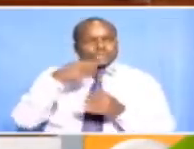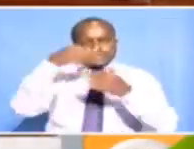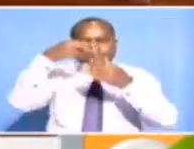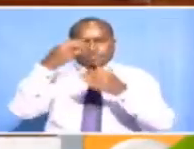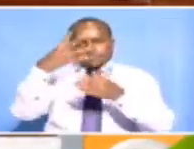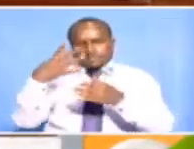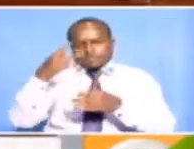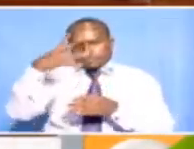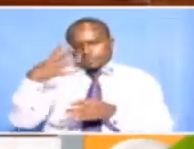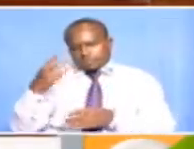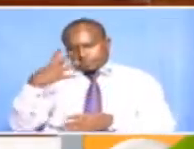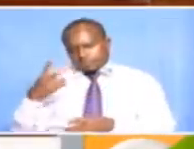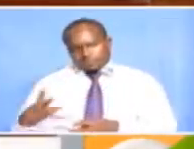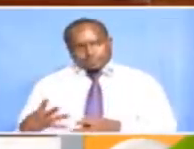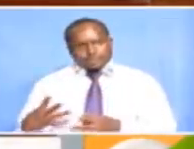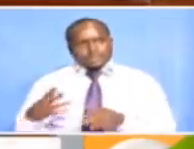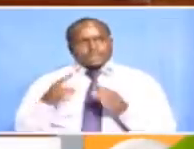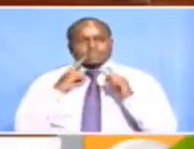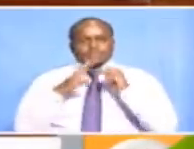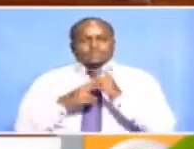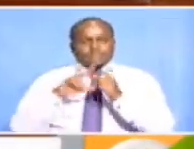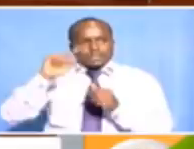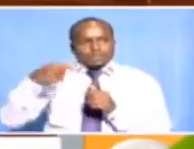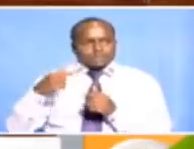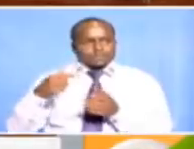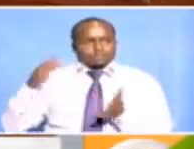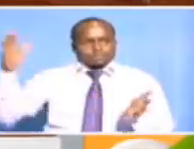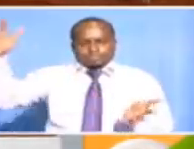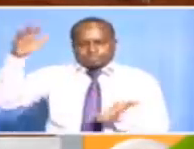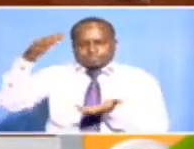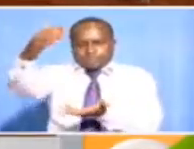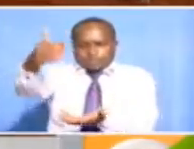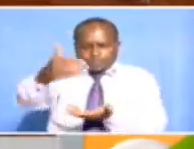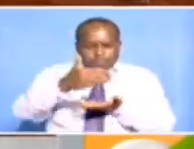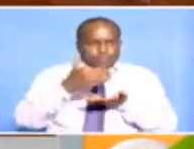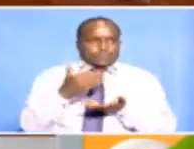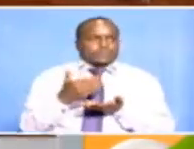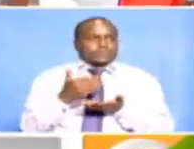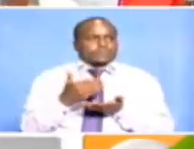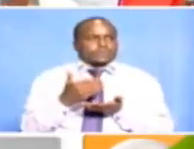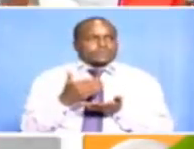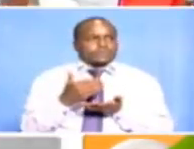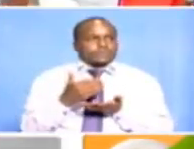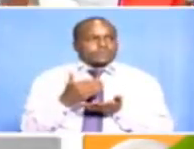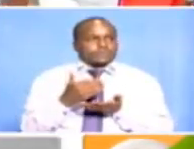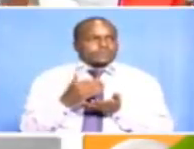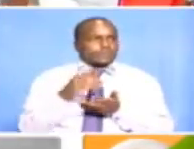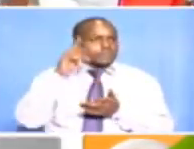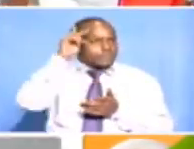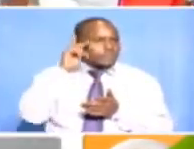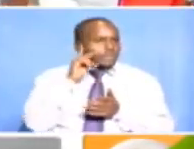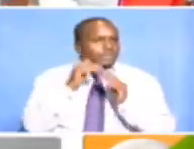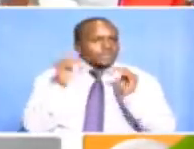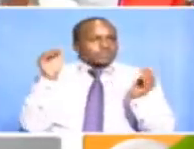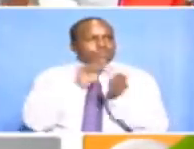25,000, when the amount reaches 700,000, he goes, withdraws the money at Karen Branch Equity